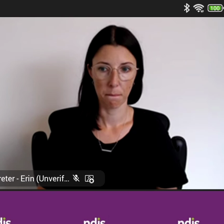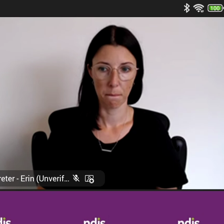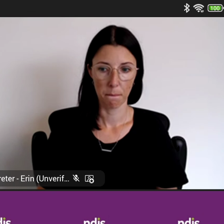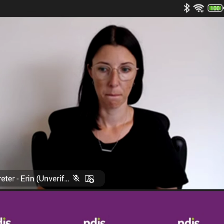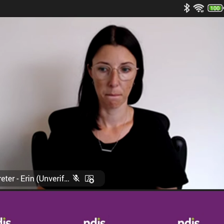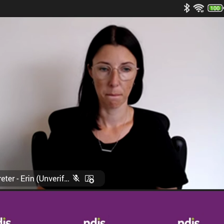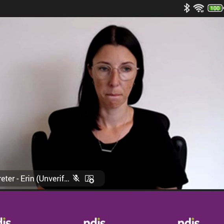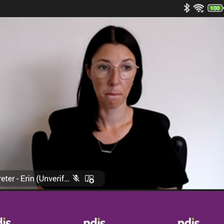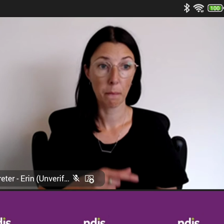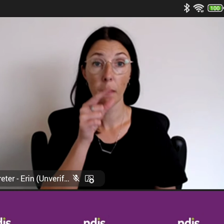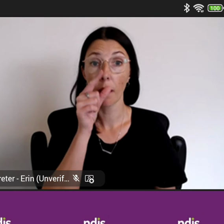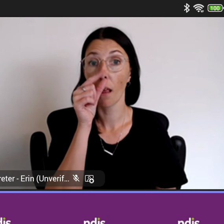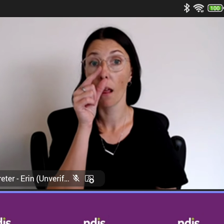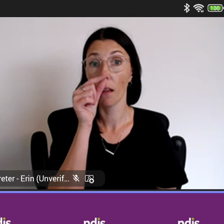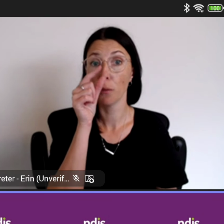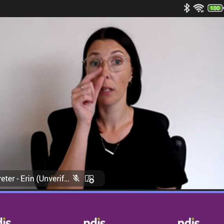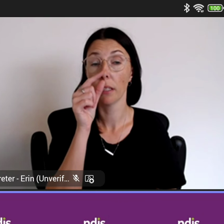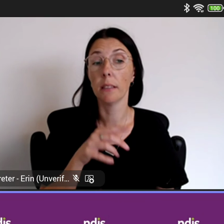Eligibility.